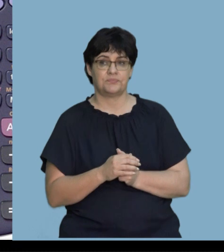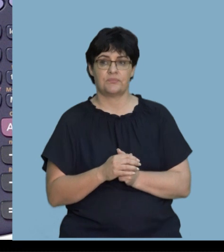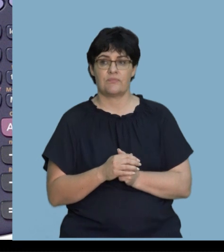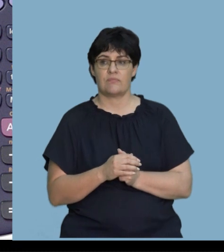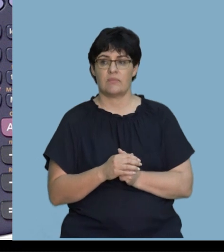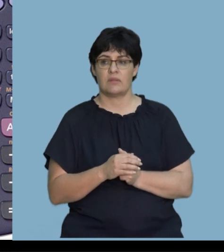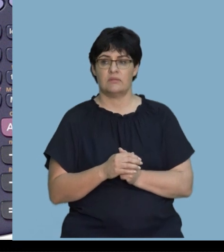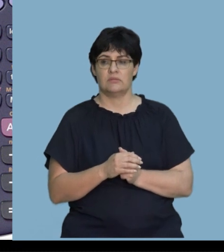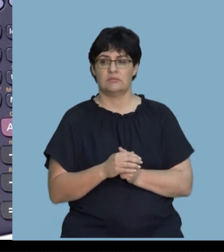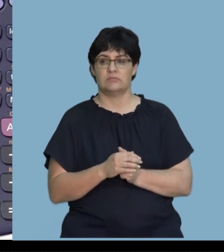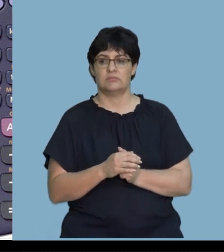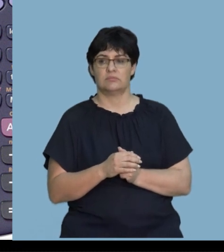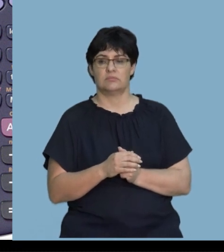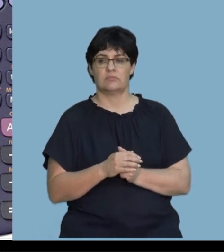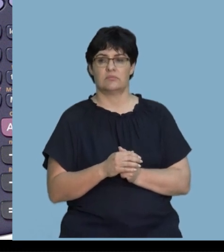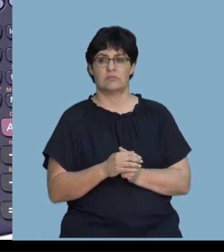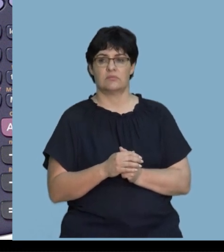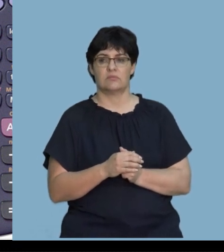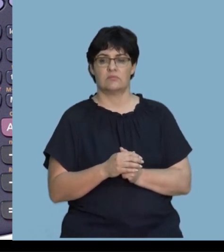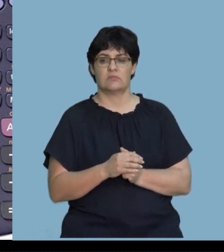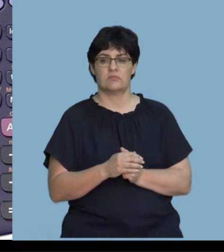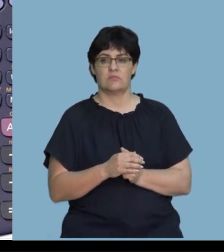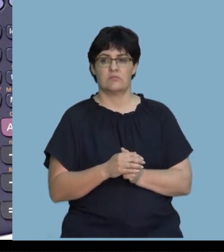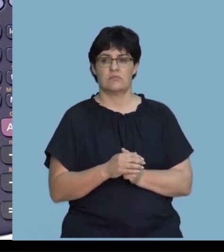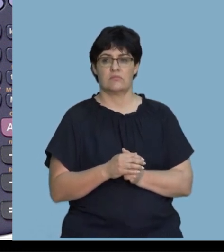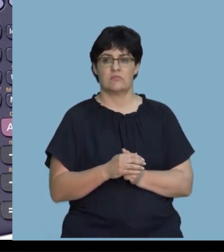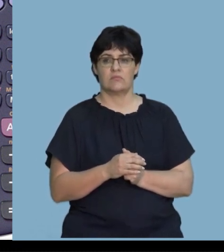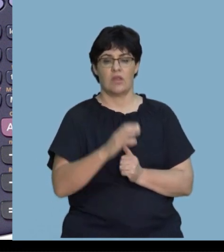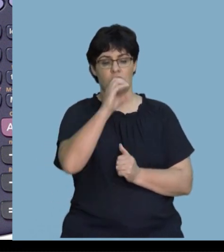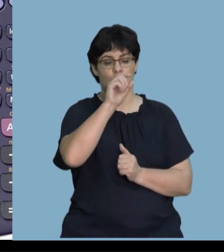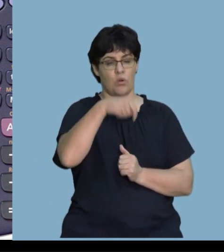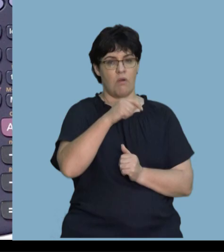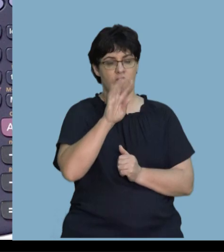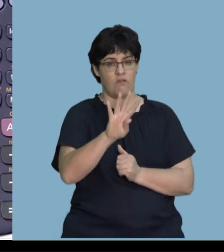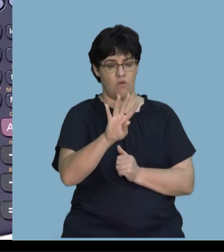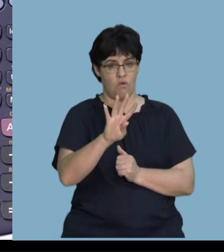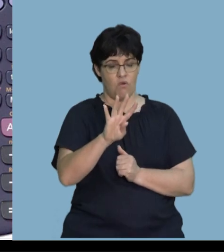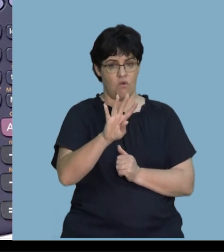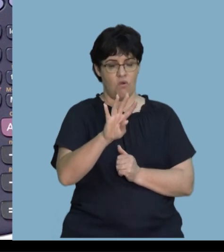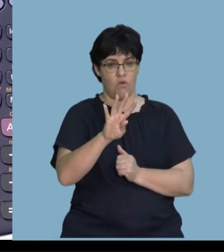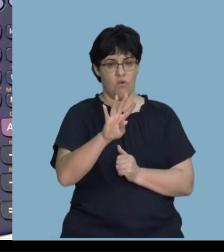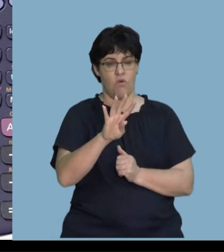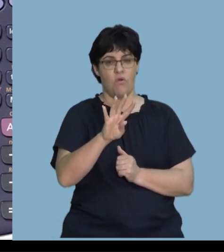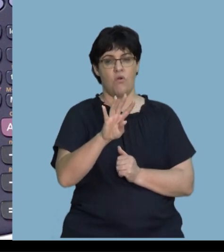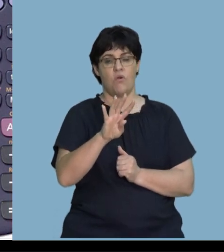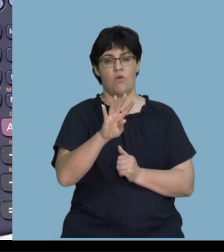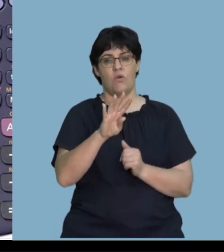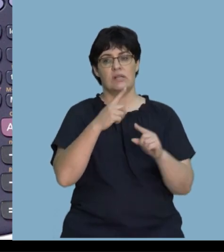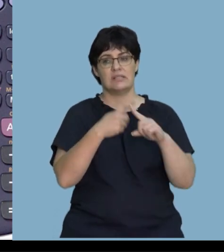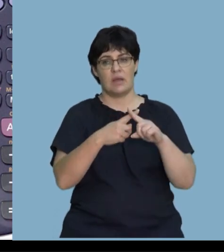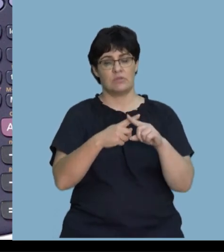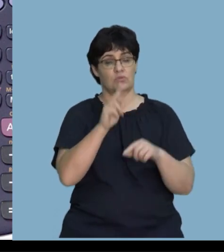very quickly, okay, that's same as 0.4, which is the 40 over 100 multiplied by